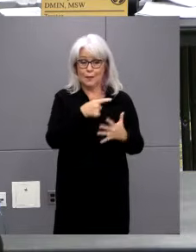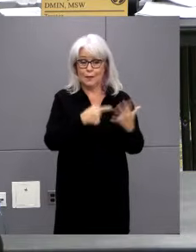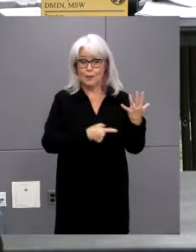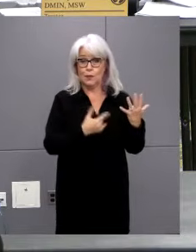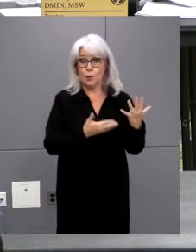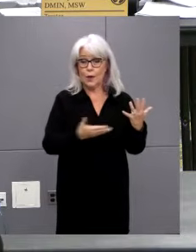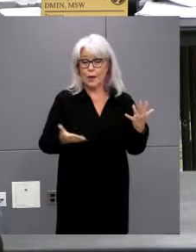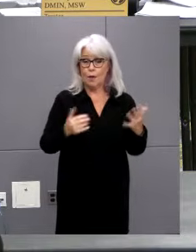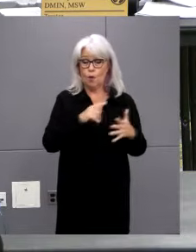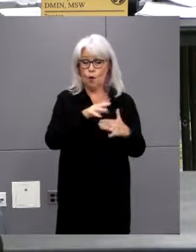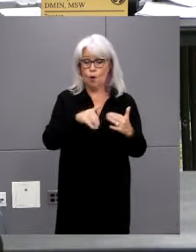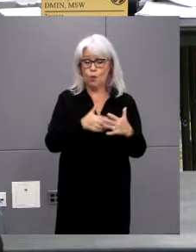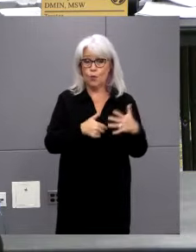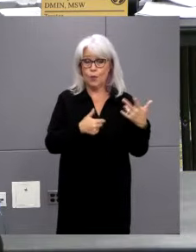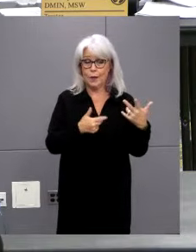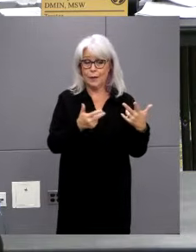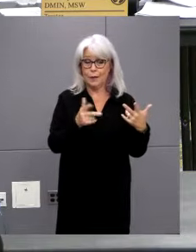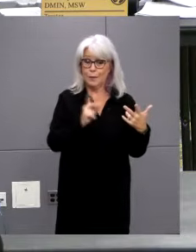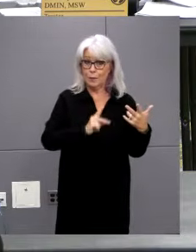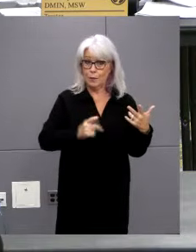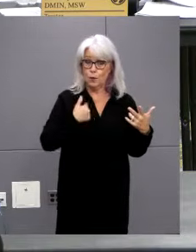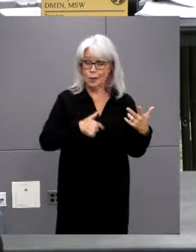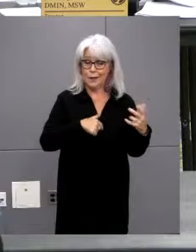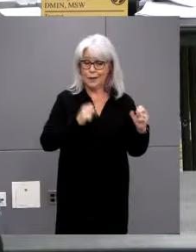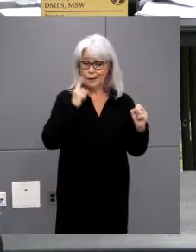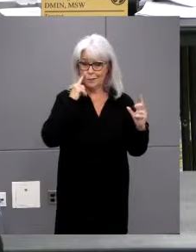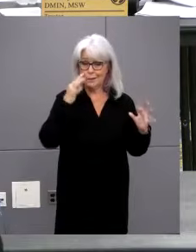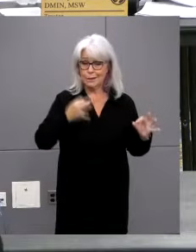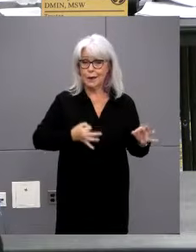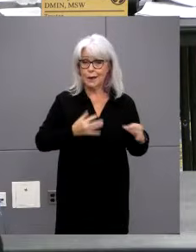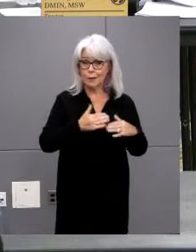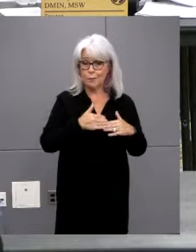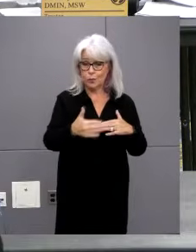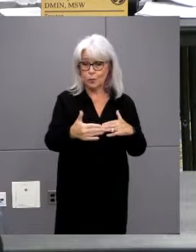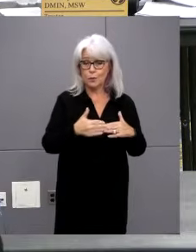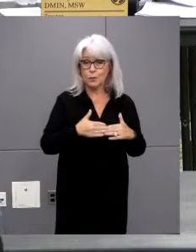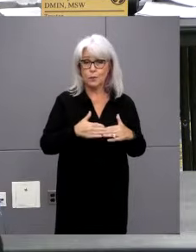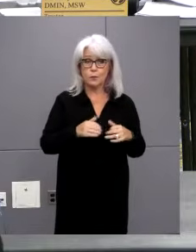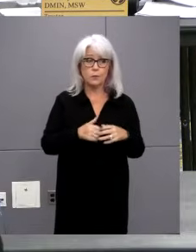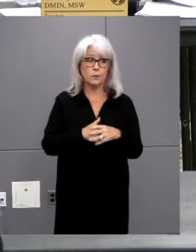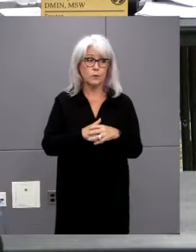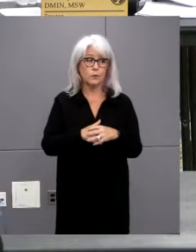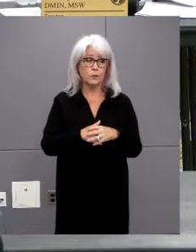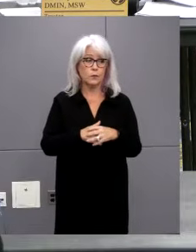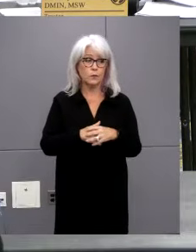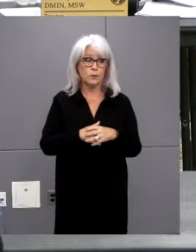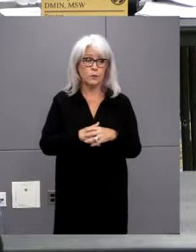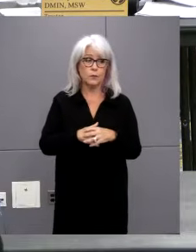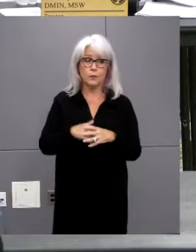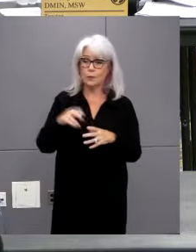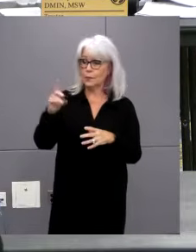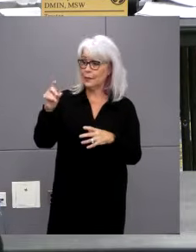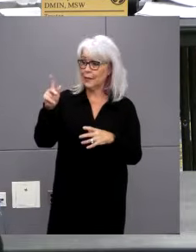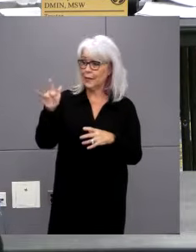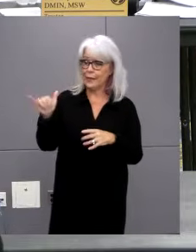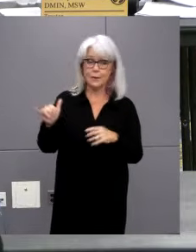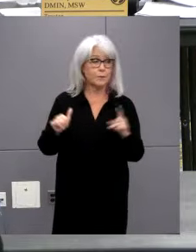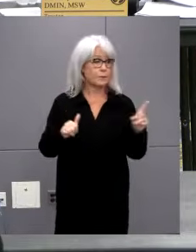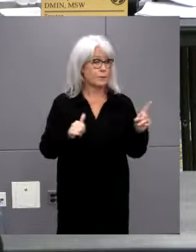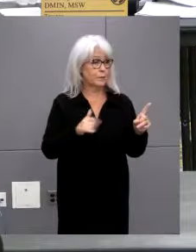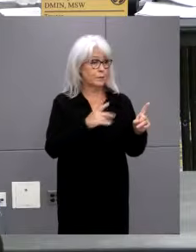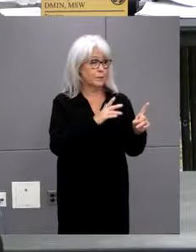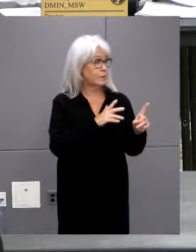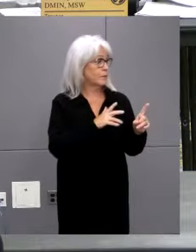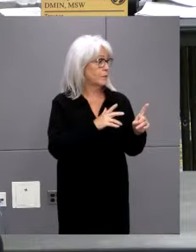three of us down together and figure something out and go from there. Yeah. One of the things. Thank you, Wendy. Sorry, Trustee